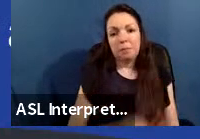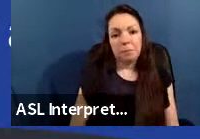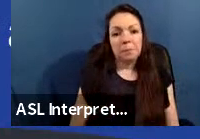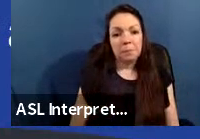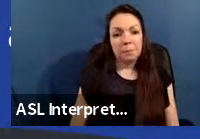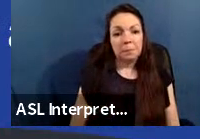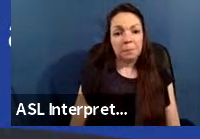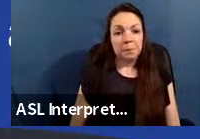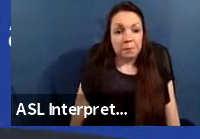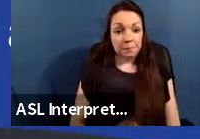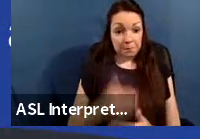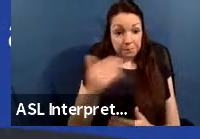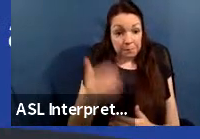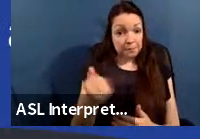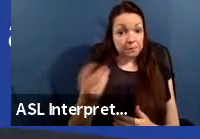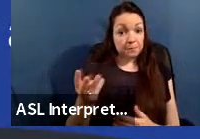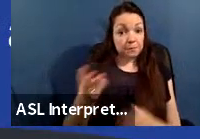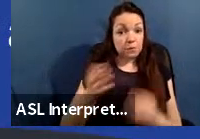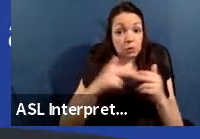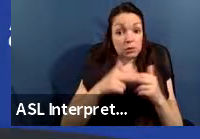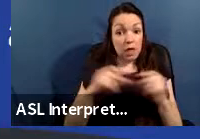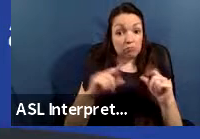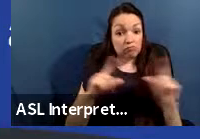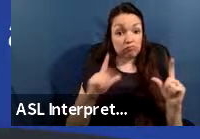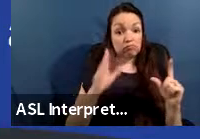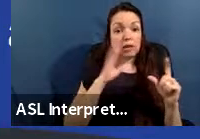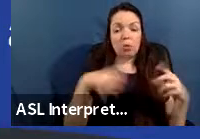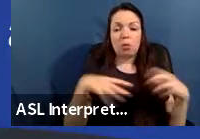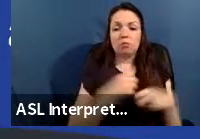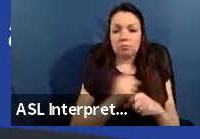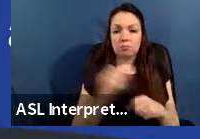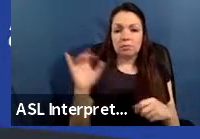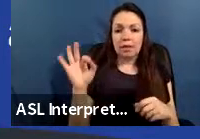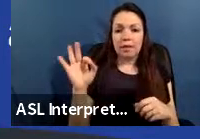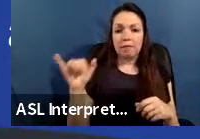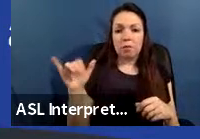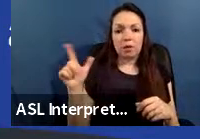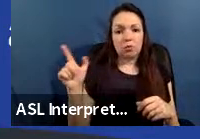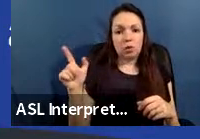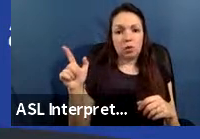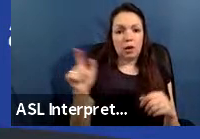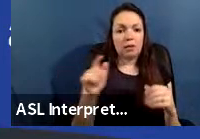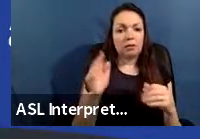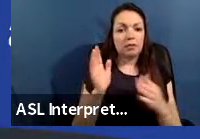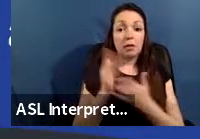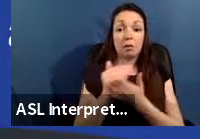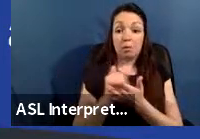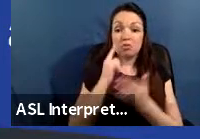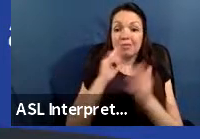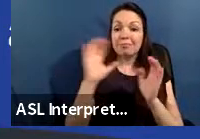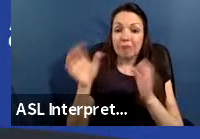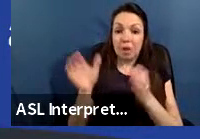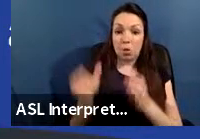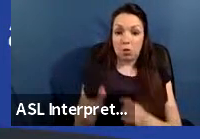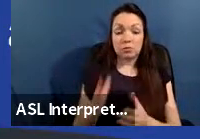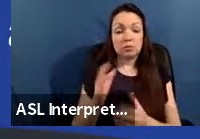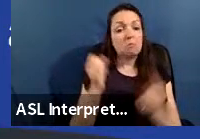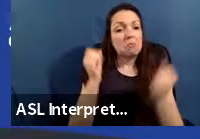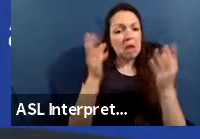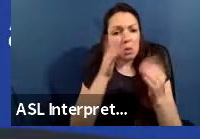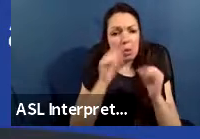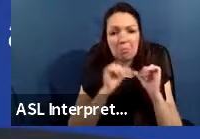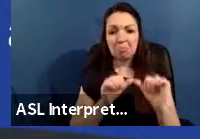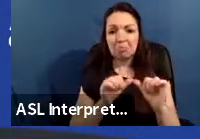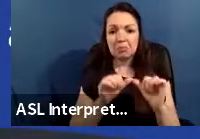Over the next few slides, I'll be recapping the FY21 capital budget categories. Many of these categories will remain the same for